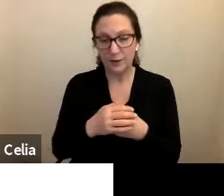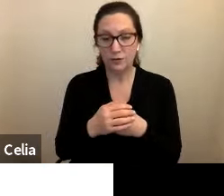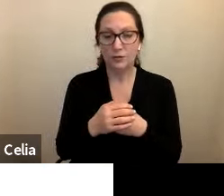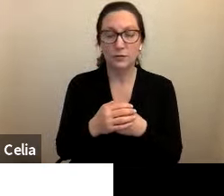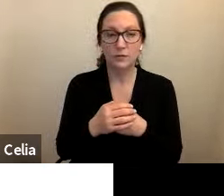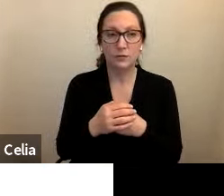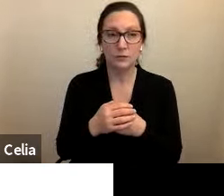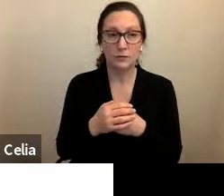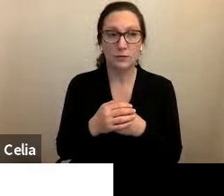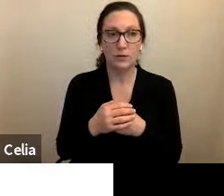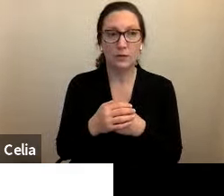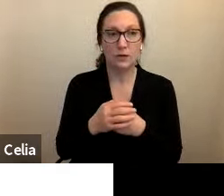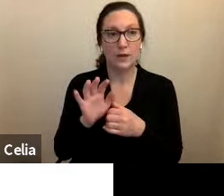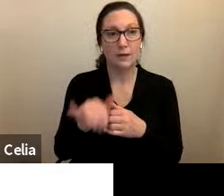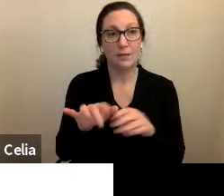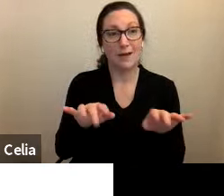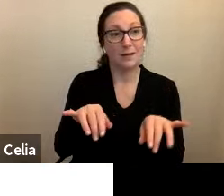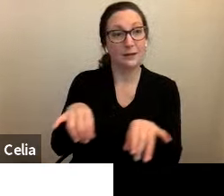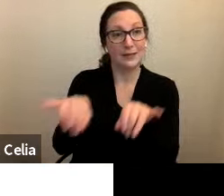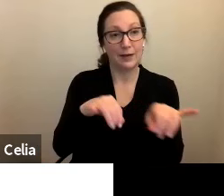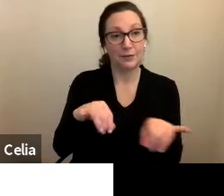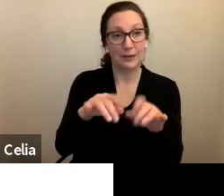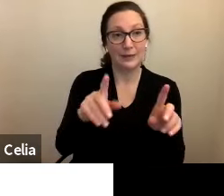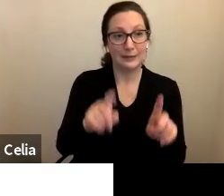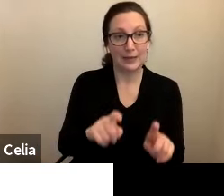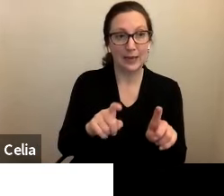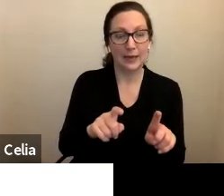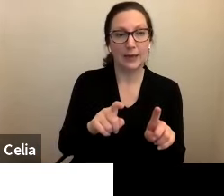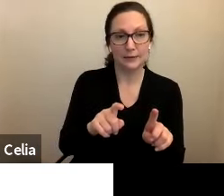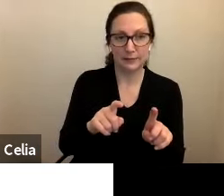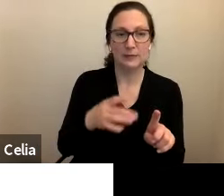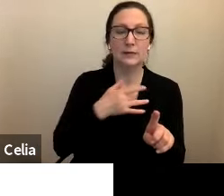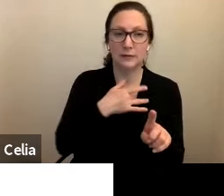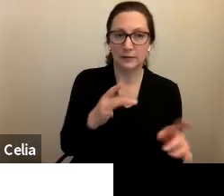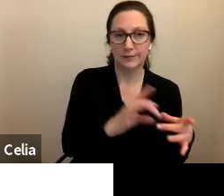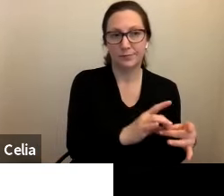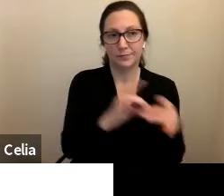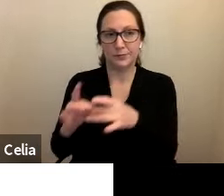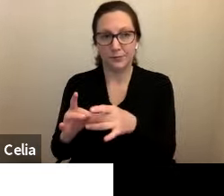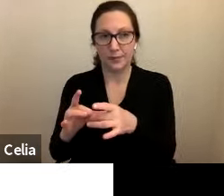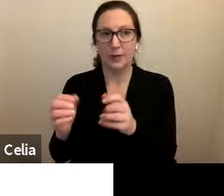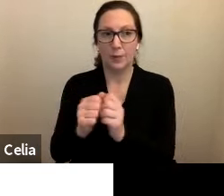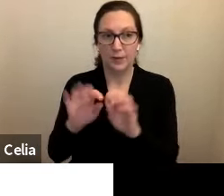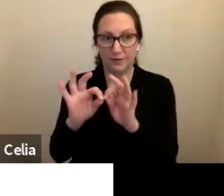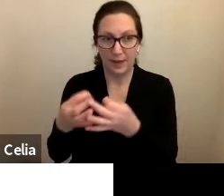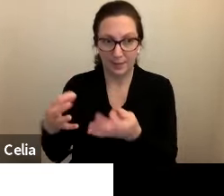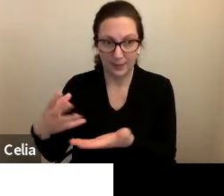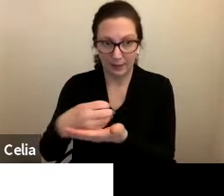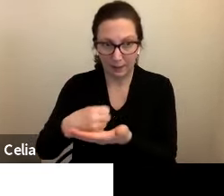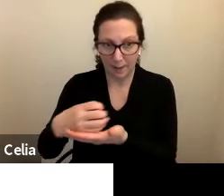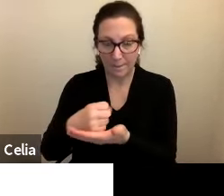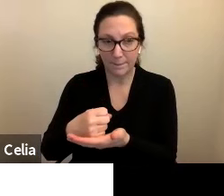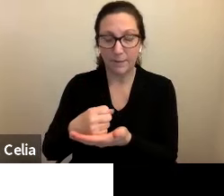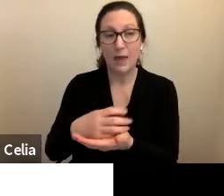board, that standardized tests are correlated with family income. And this is important for